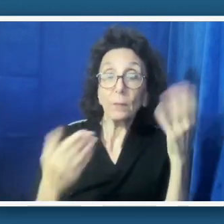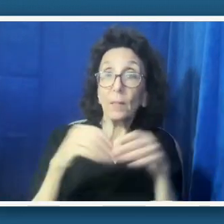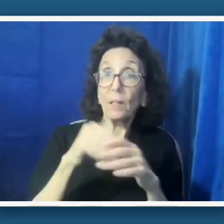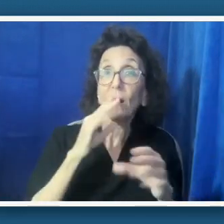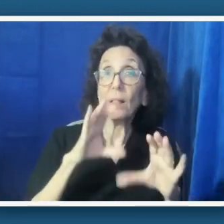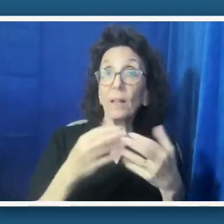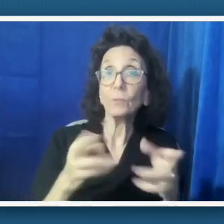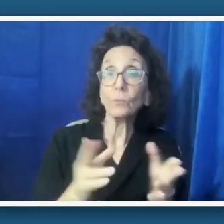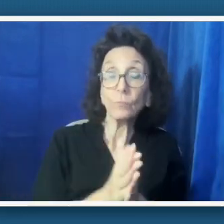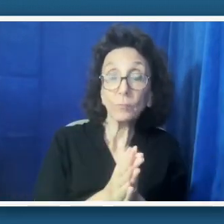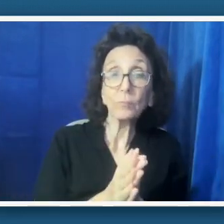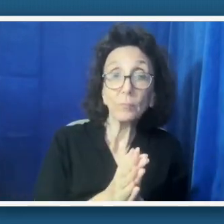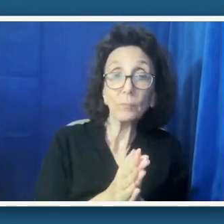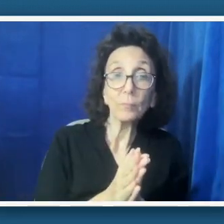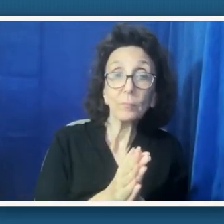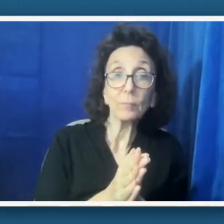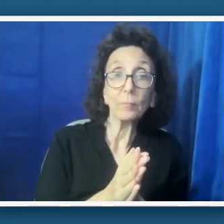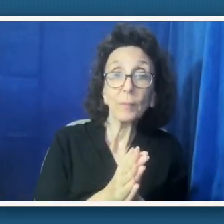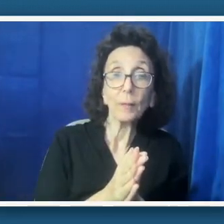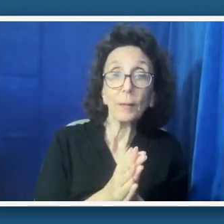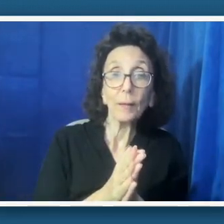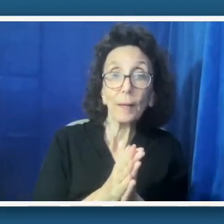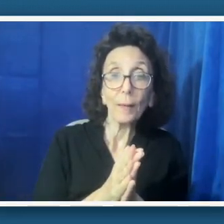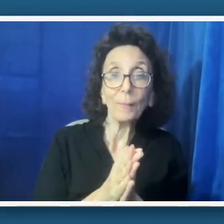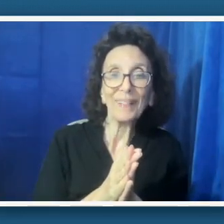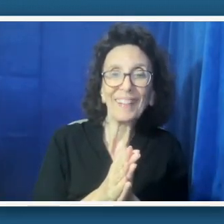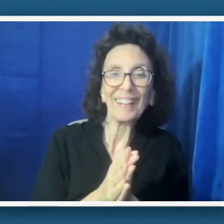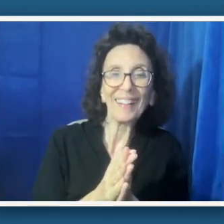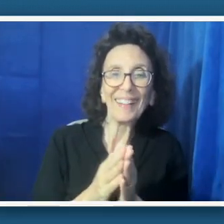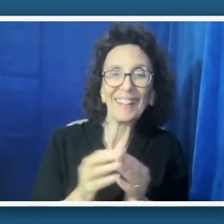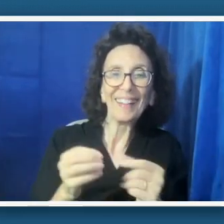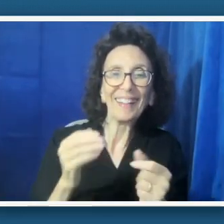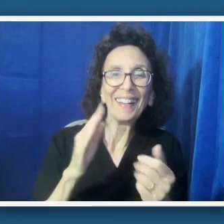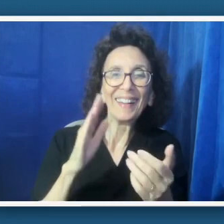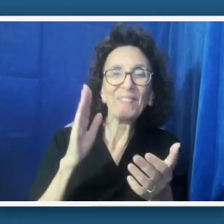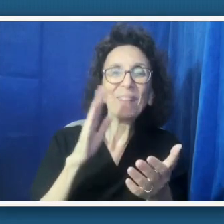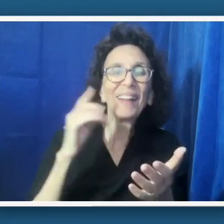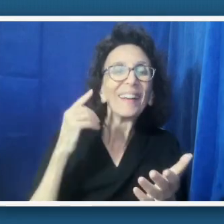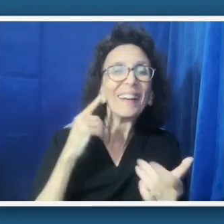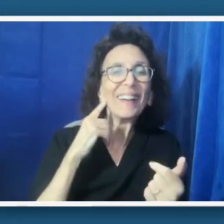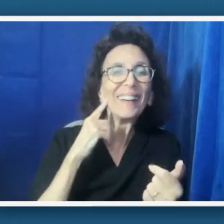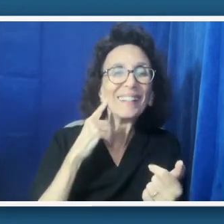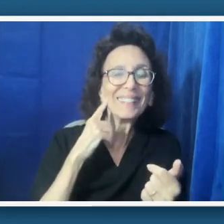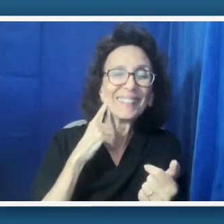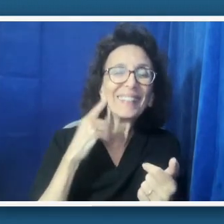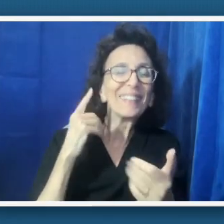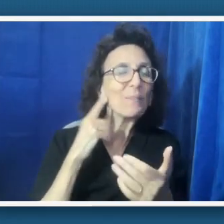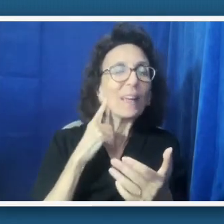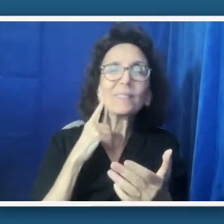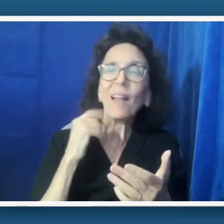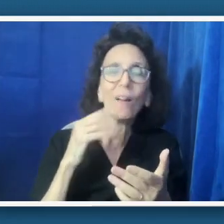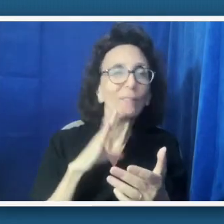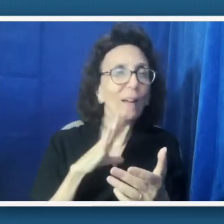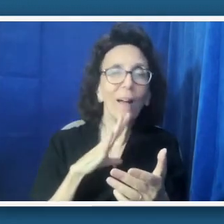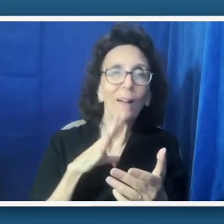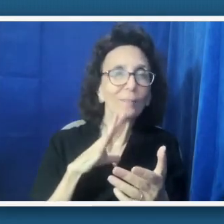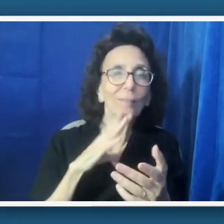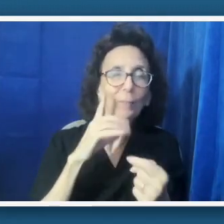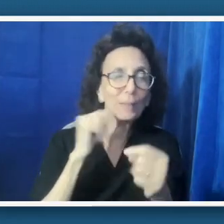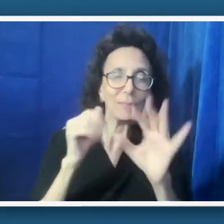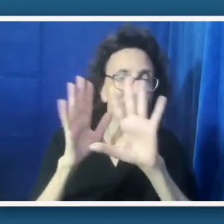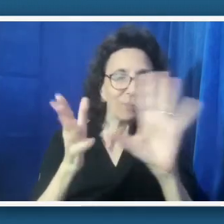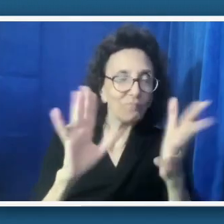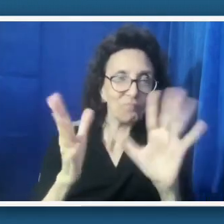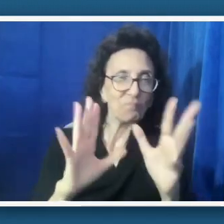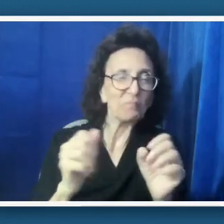classroom, even though it may sound like there's too much precision necessary for you to be able to incorporate them. They're pretty solid on that. Maureen,